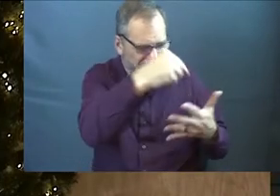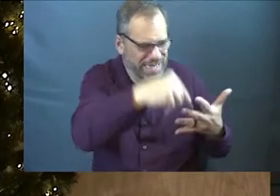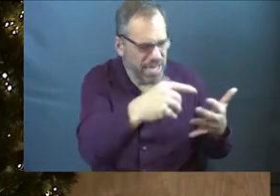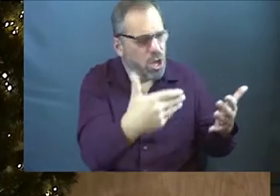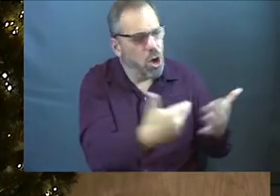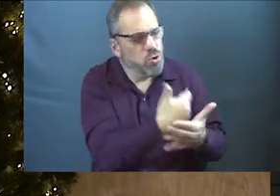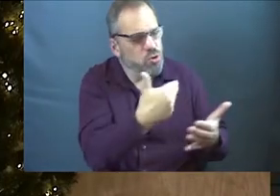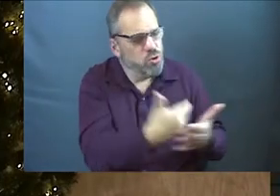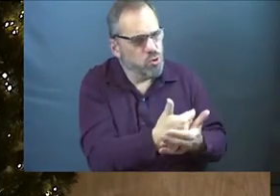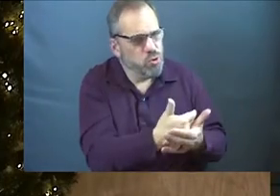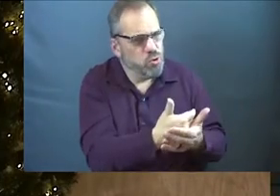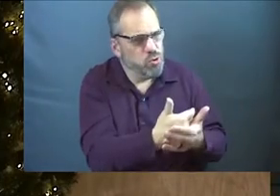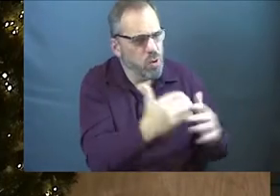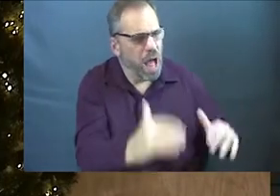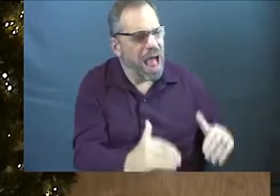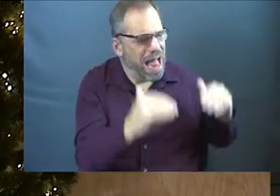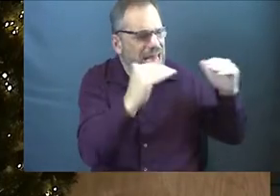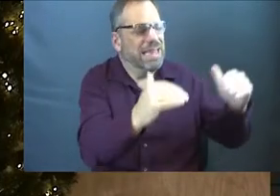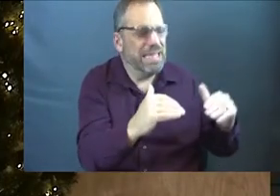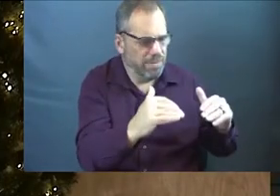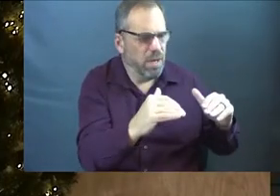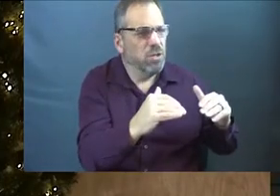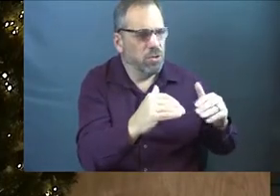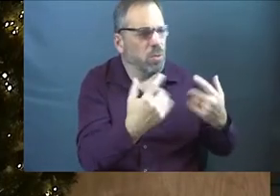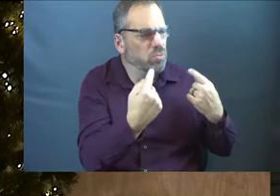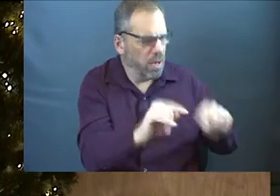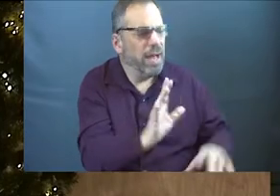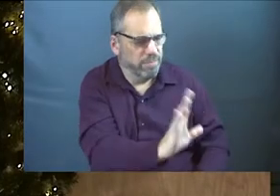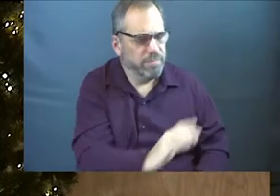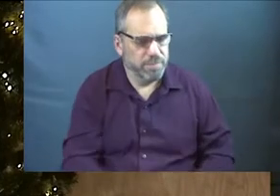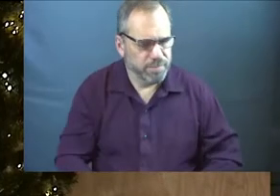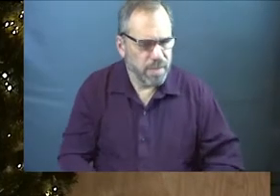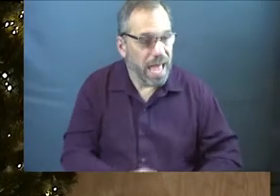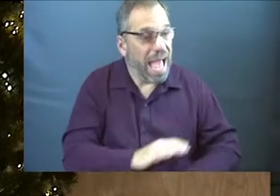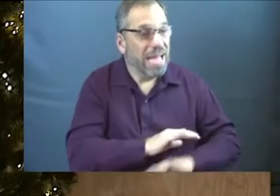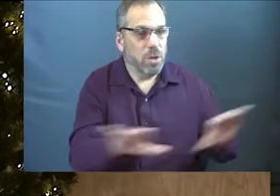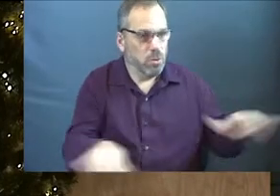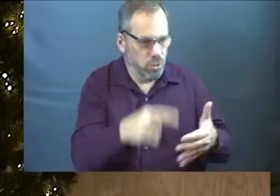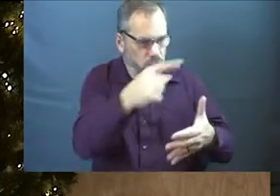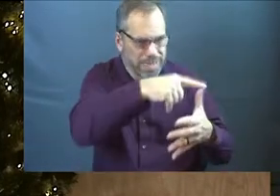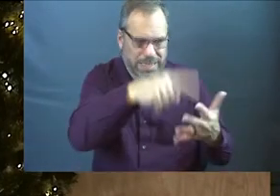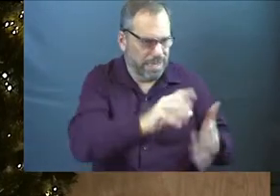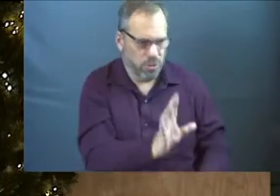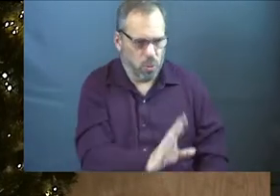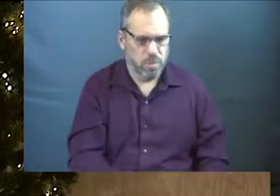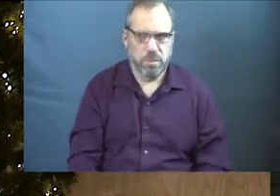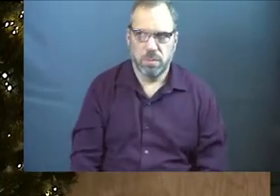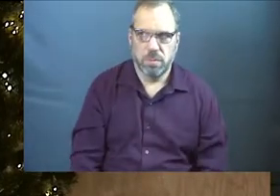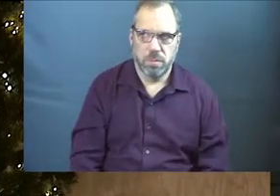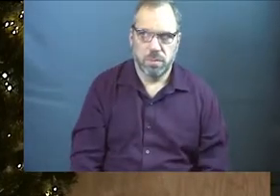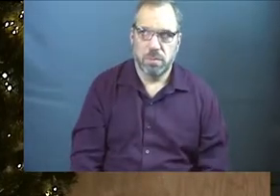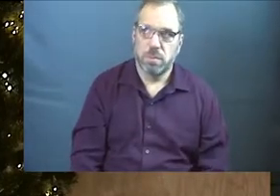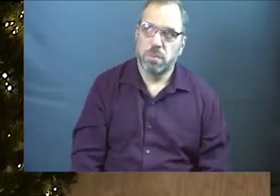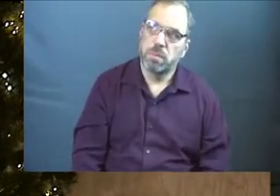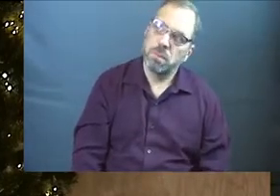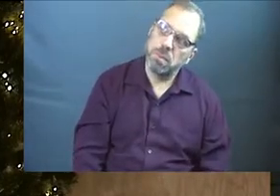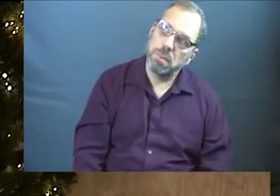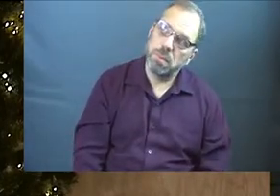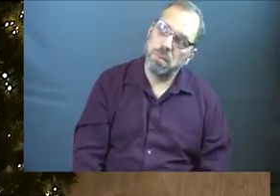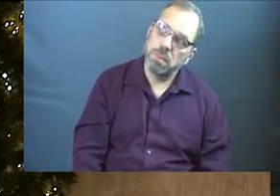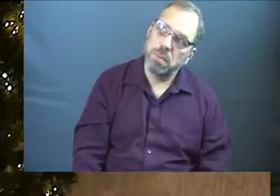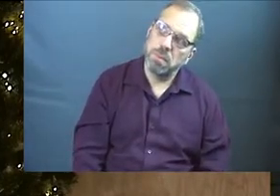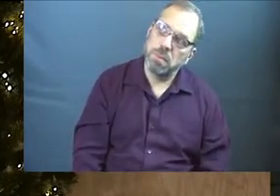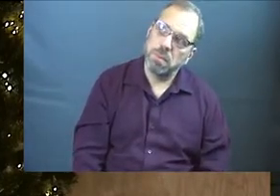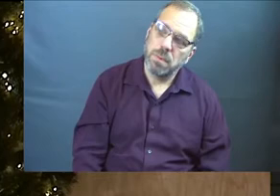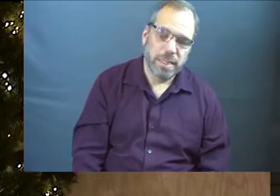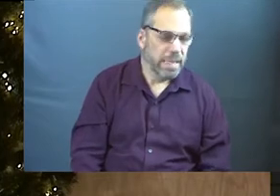like a new leap for you to take. So take this leap, and don't do the things. And